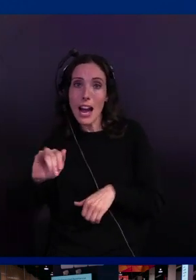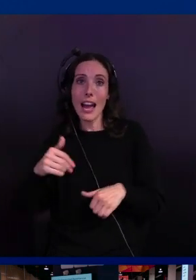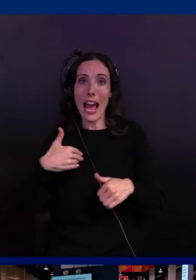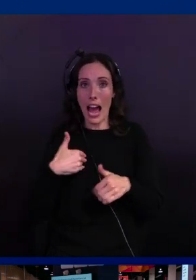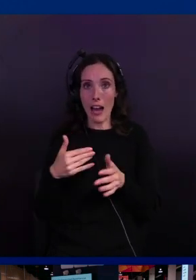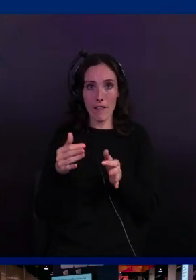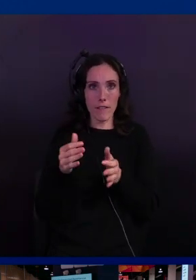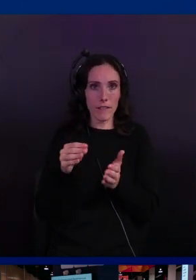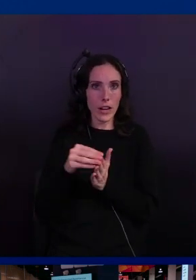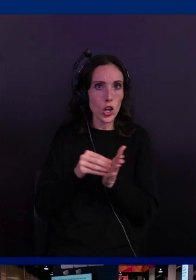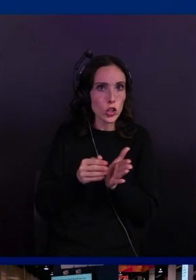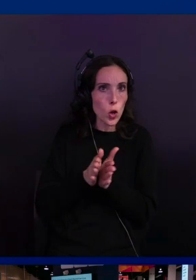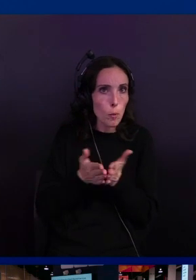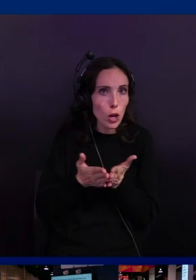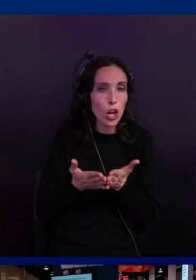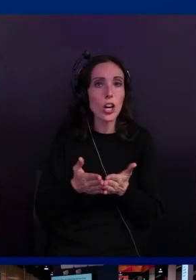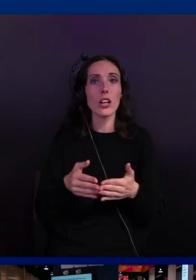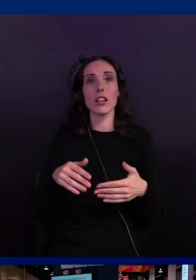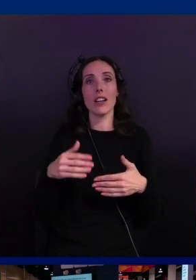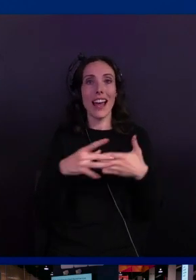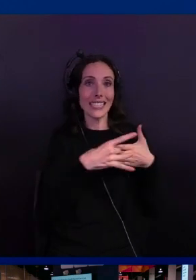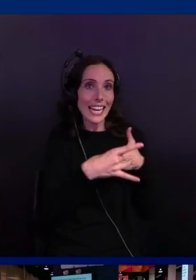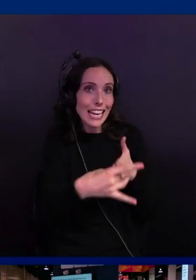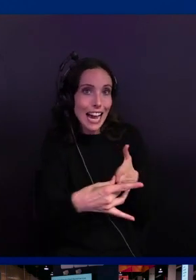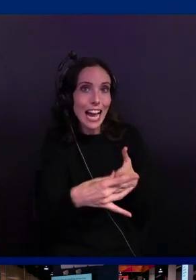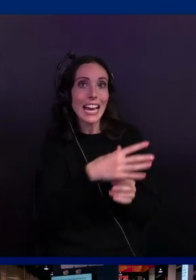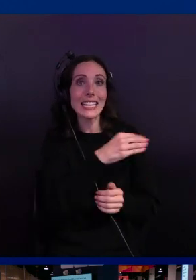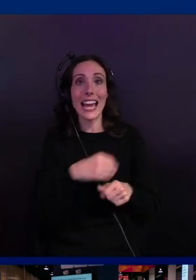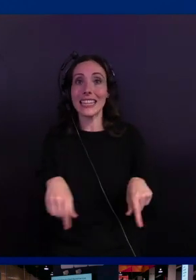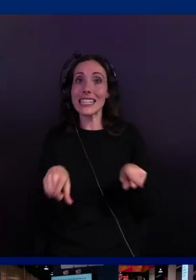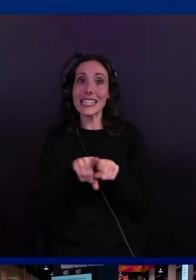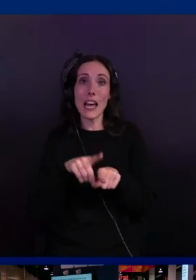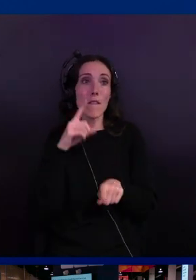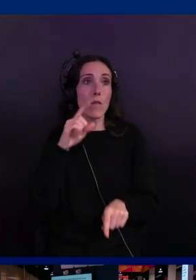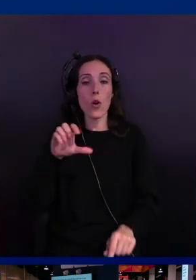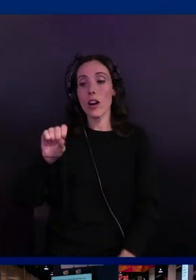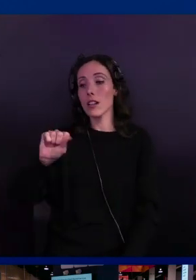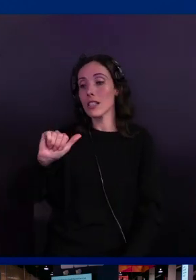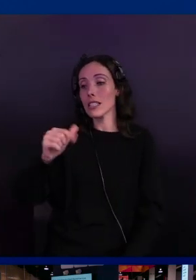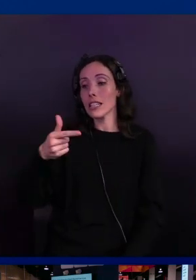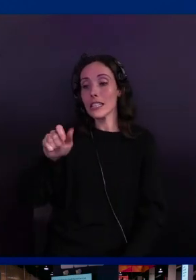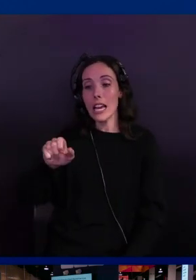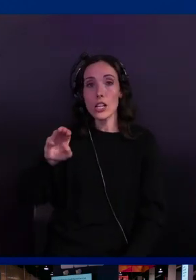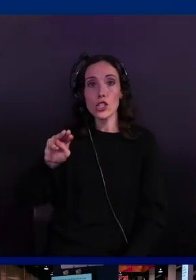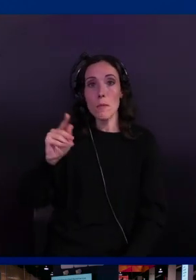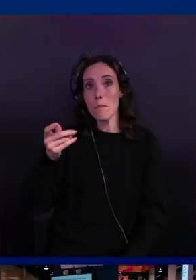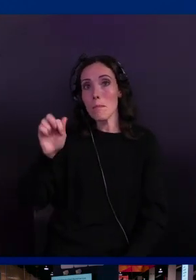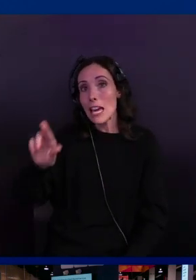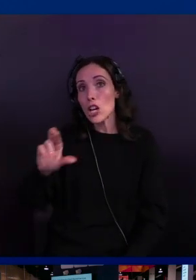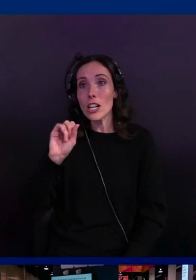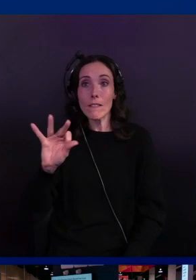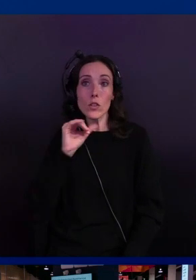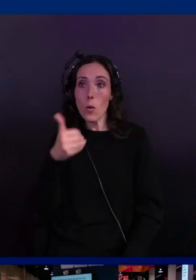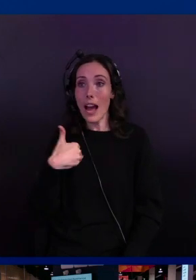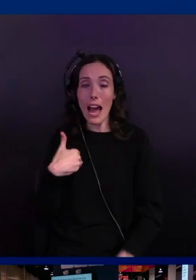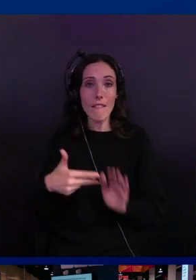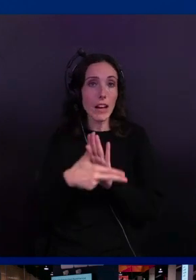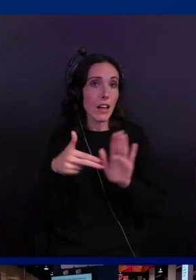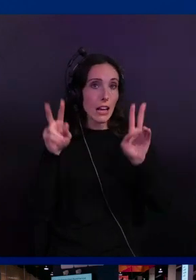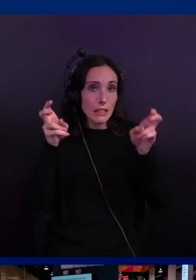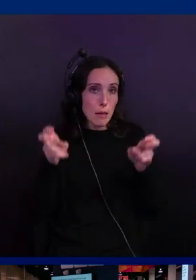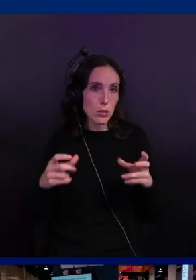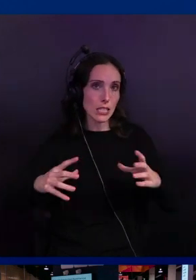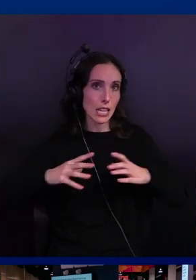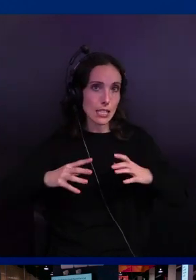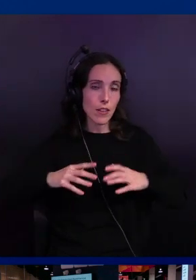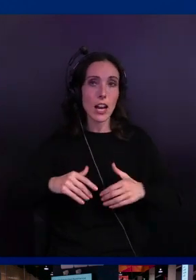is the guide. And then if you want to do the same thing with the SageMaker, where you don't have the labels, you can do that. And if you want to learn more about how